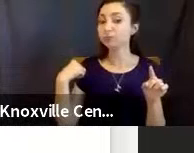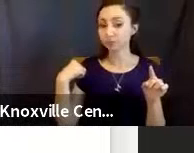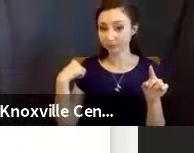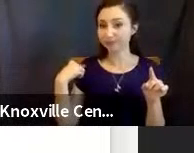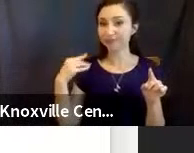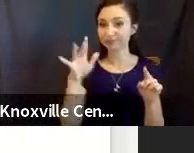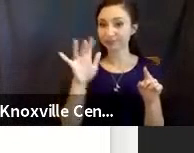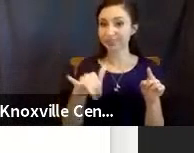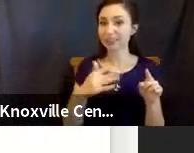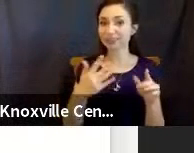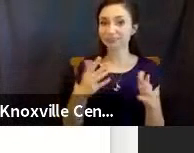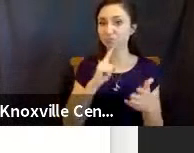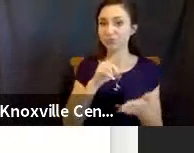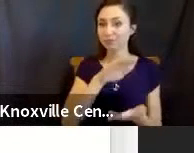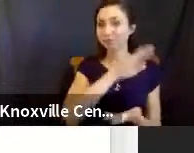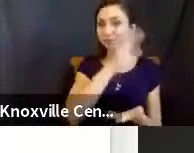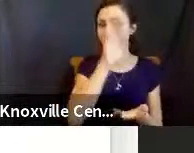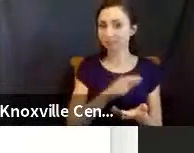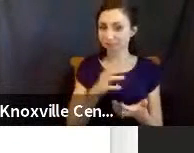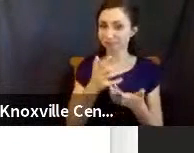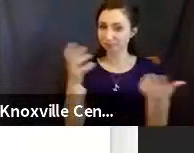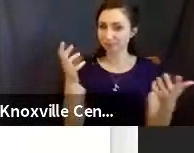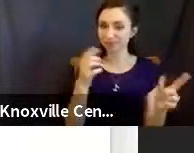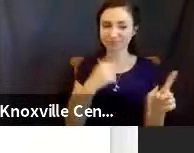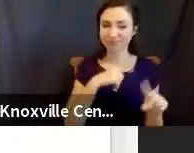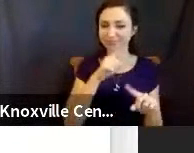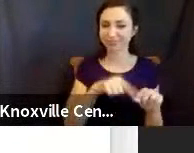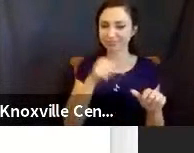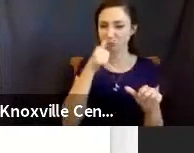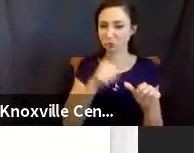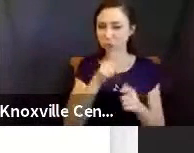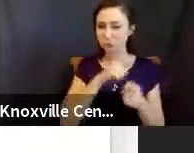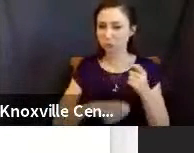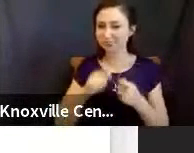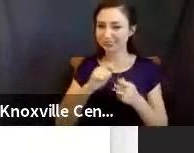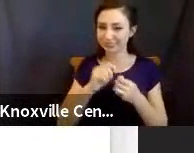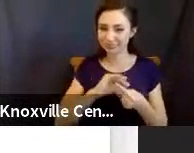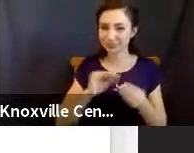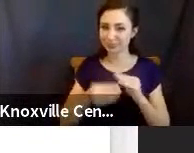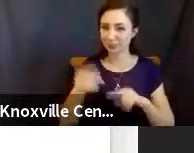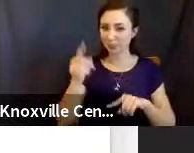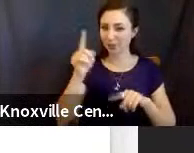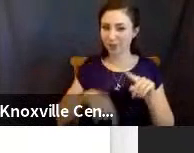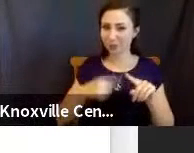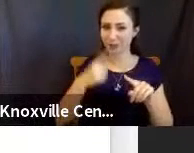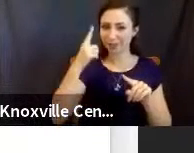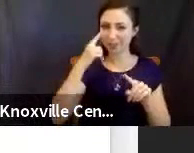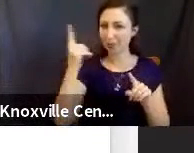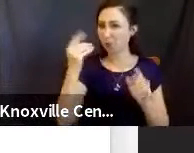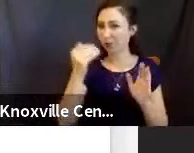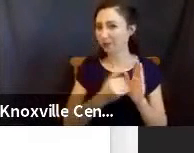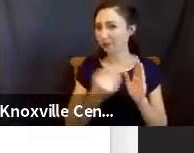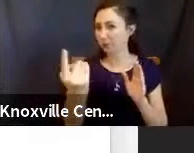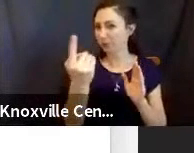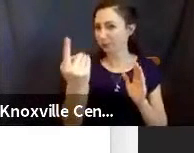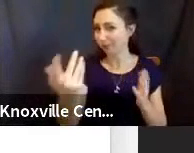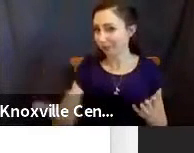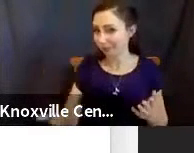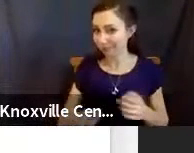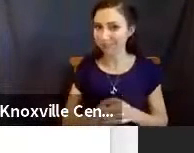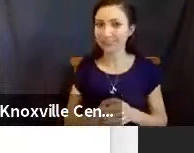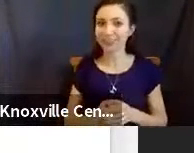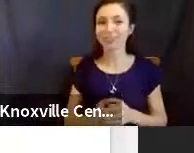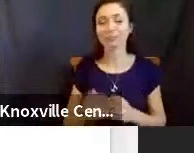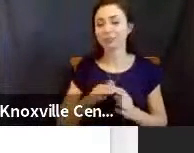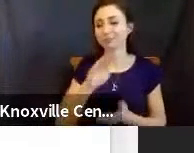that's really, it has come down quite a bit. I can't remember the exact numbers, but I think it was 1,000 and something, but it